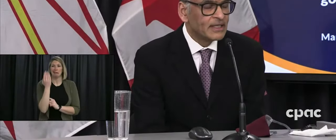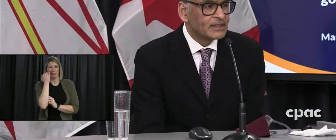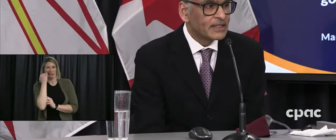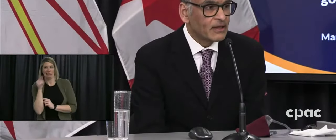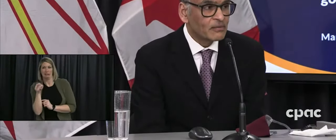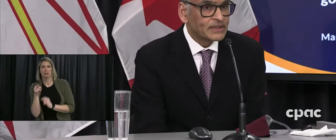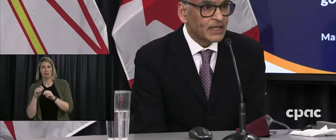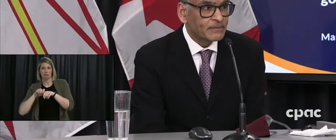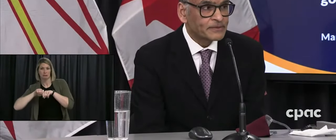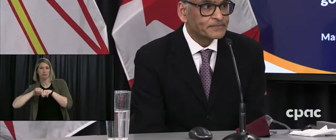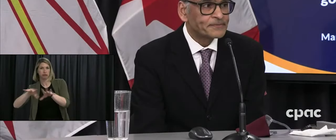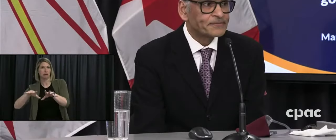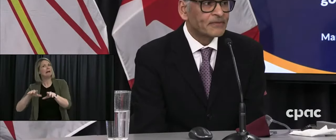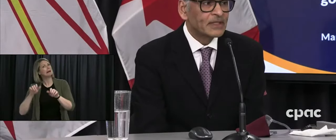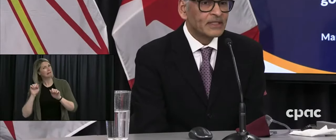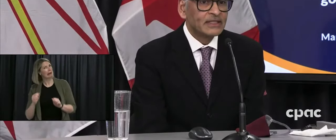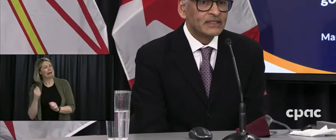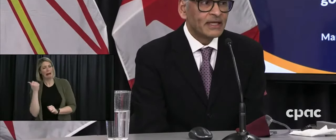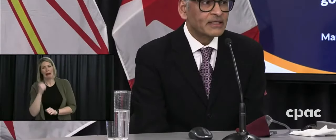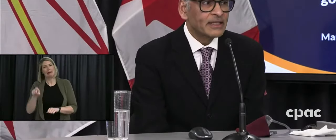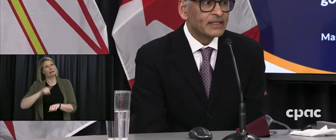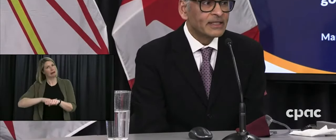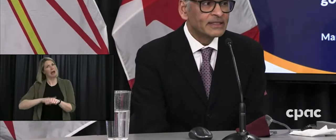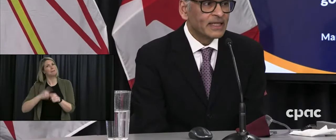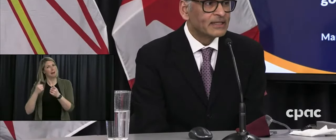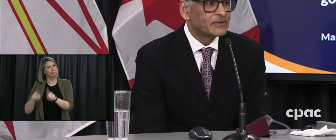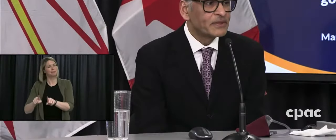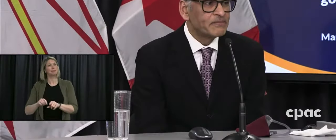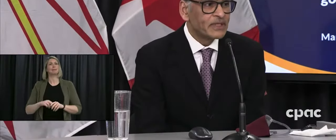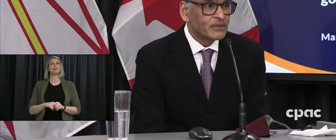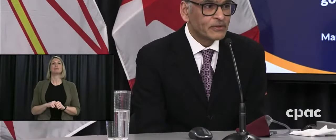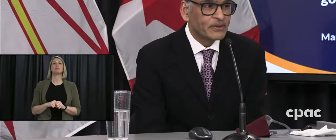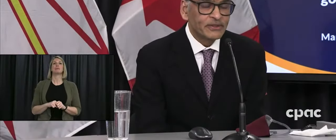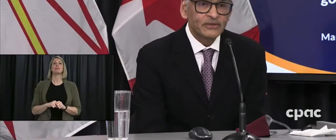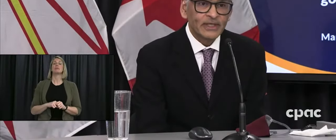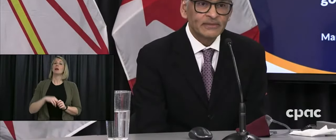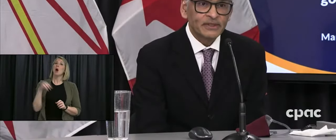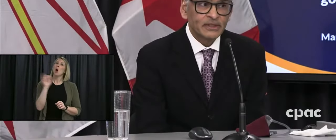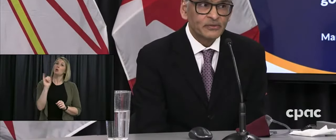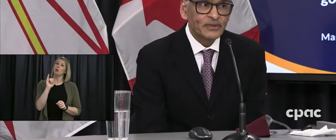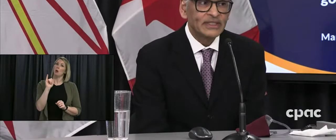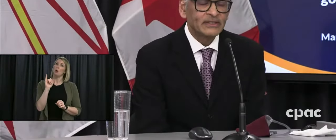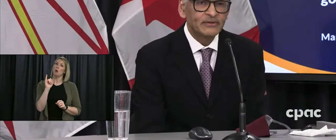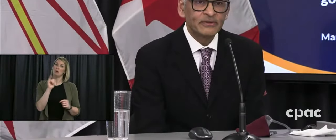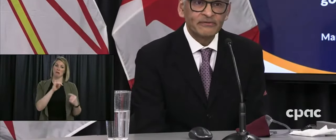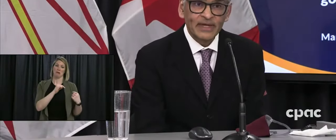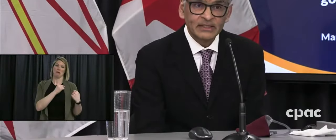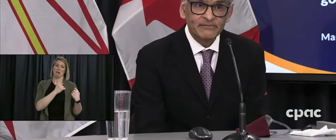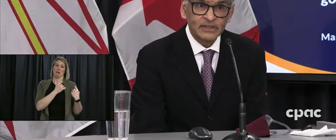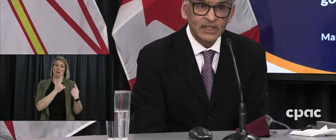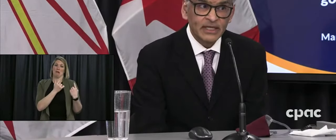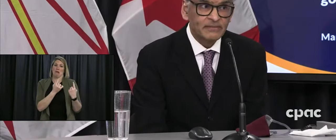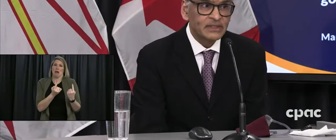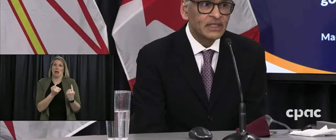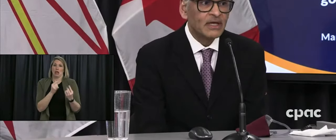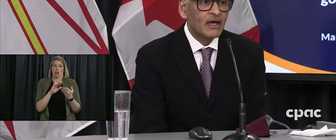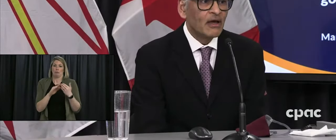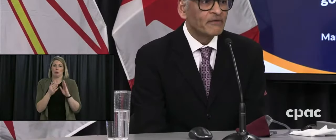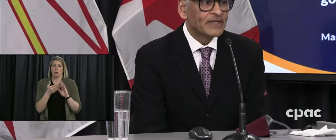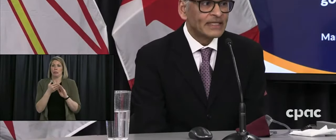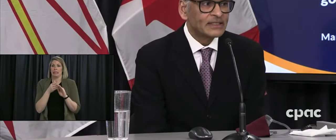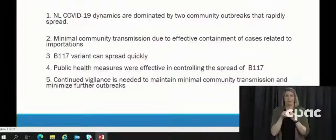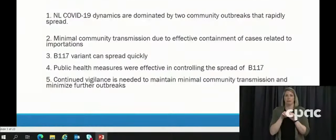events that can always happen. Secondly is that there's been minimal community transmission really due to effective containment